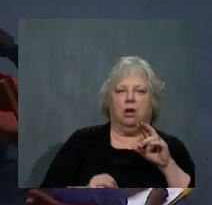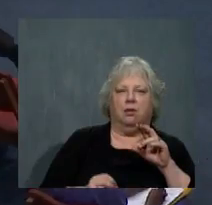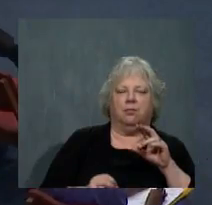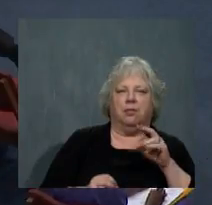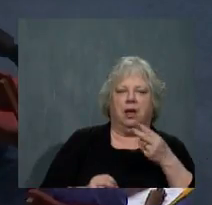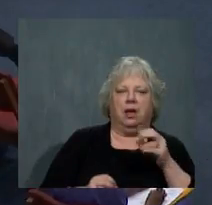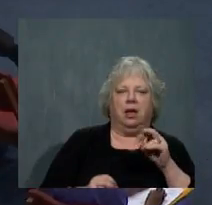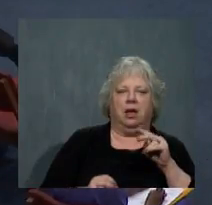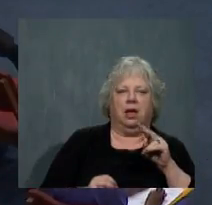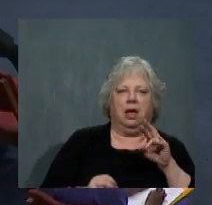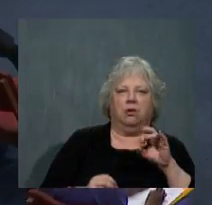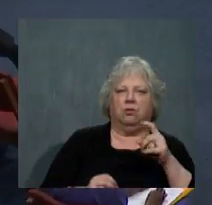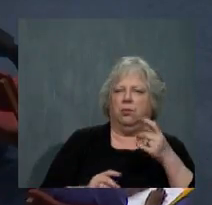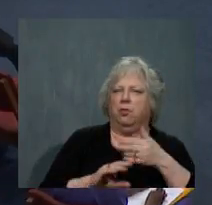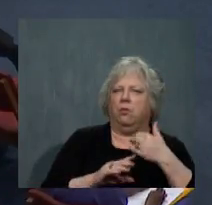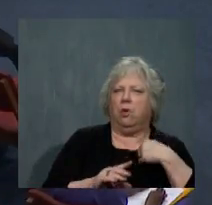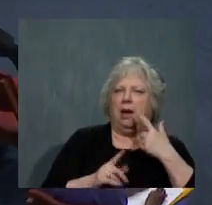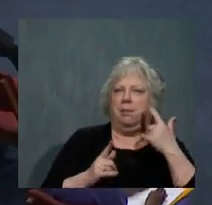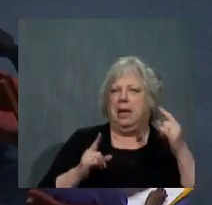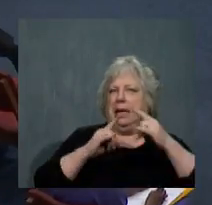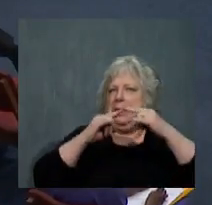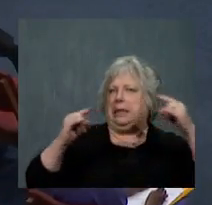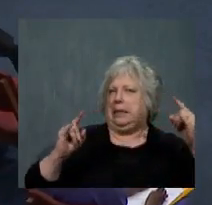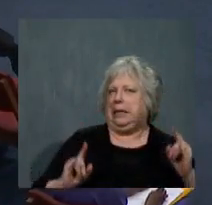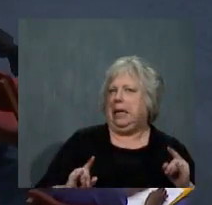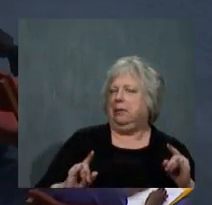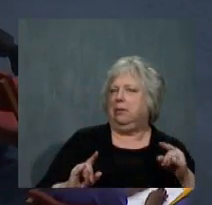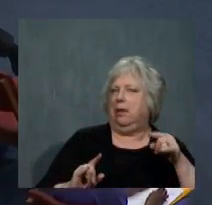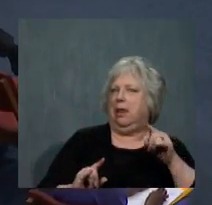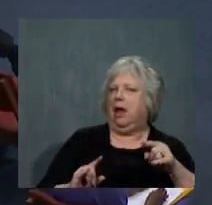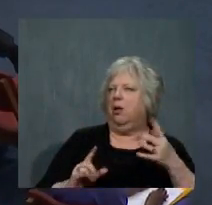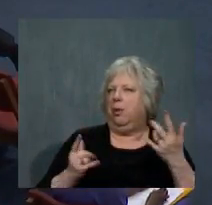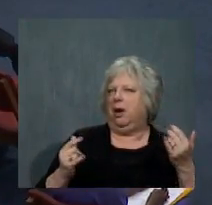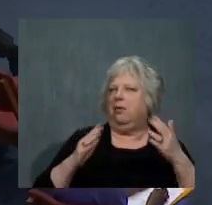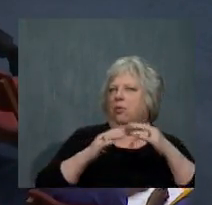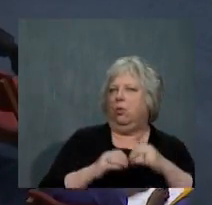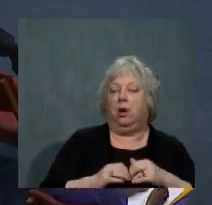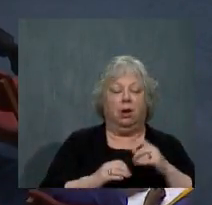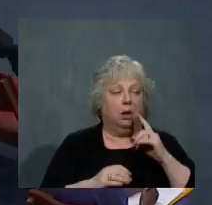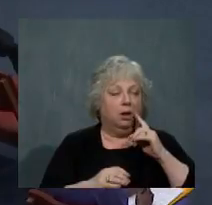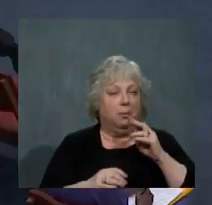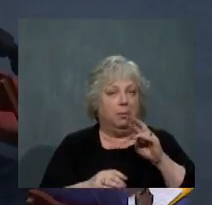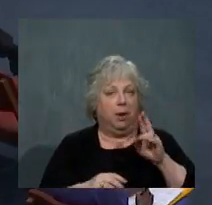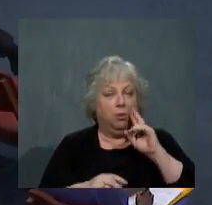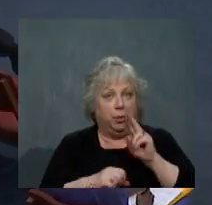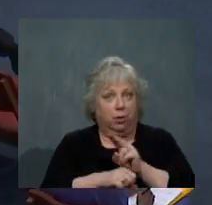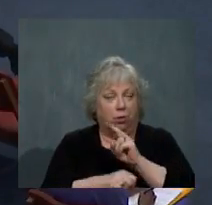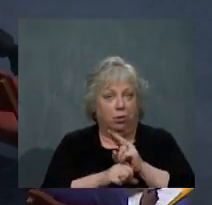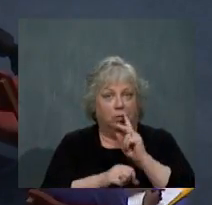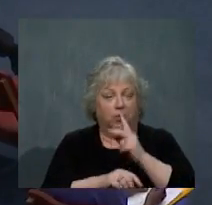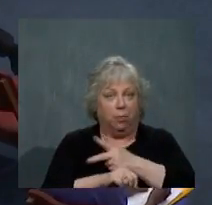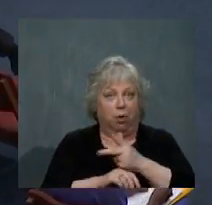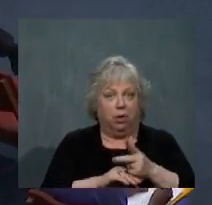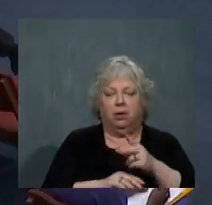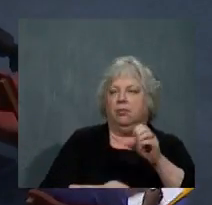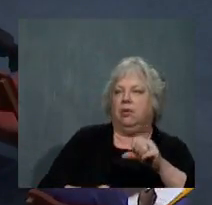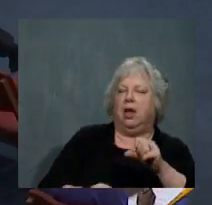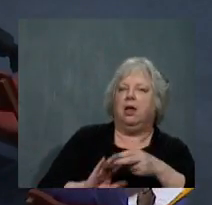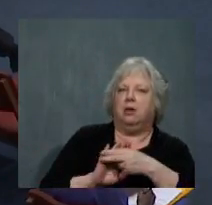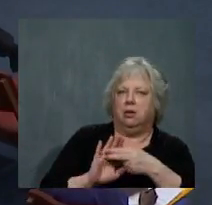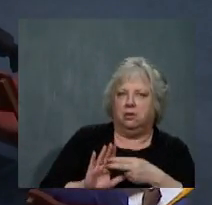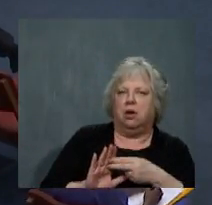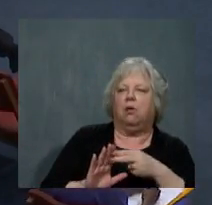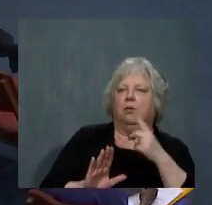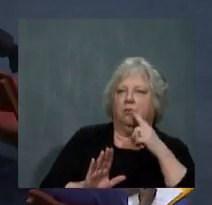many, many years, a few years So ago. is it going to be used as a parking? Yes, sir. I see, okay. Very good. It's Thank you. zoned, it's zoned as such, and